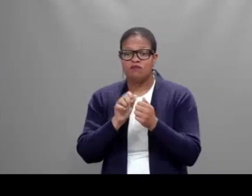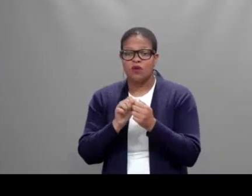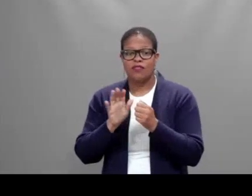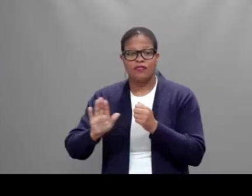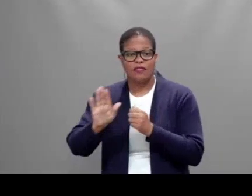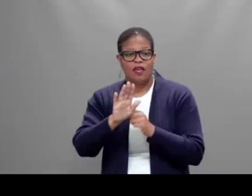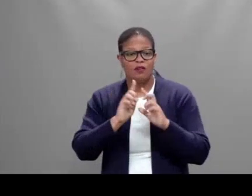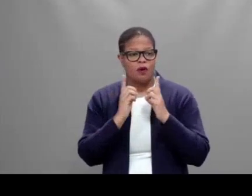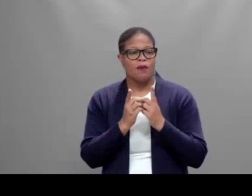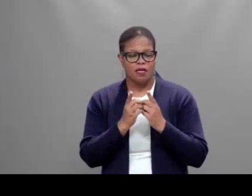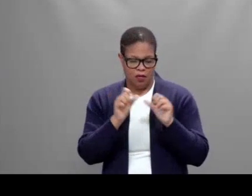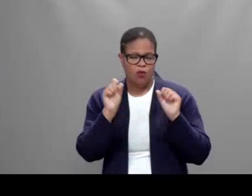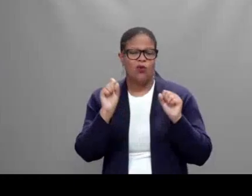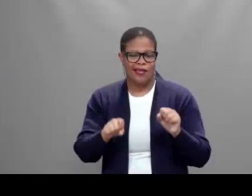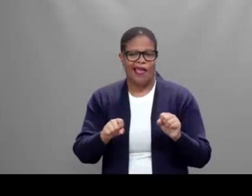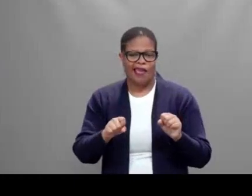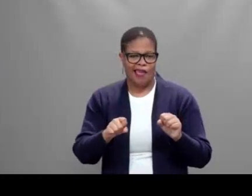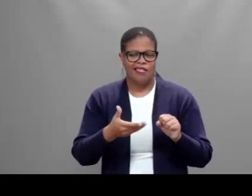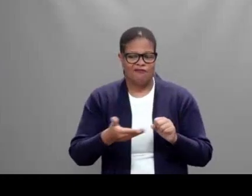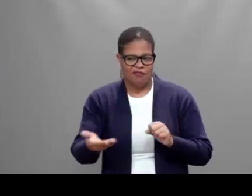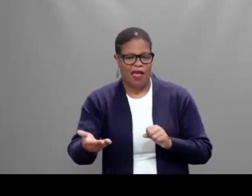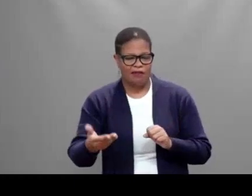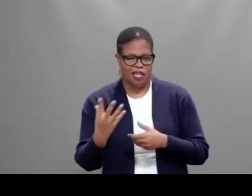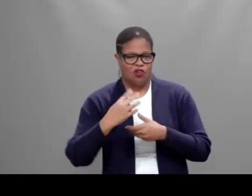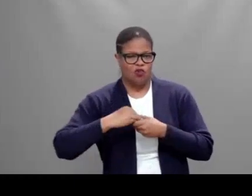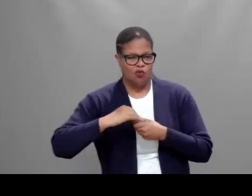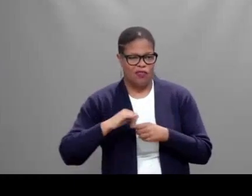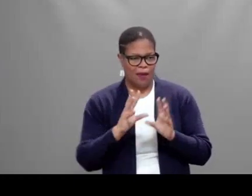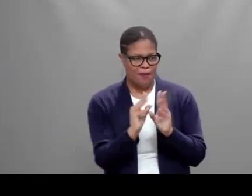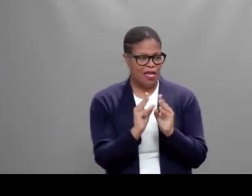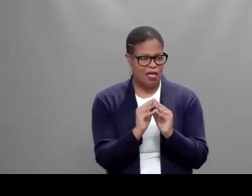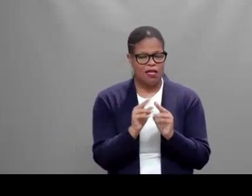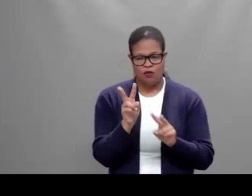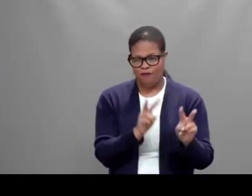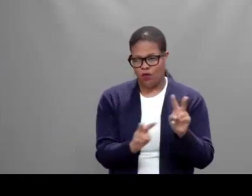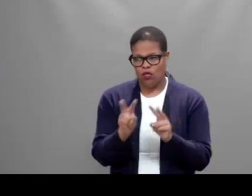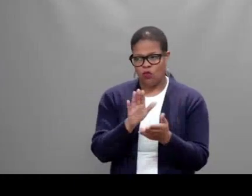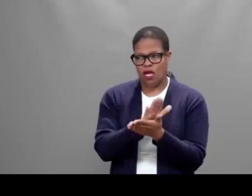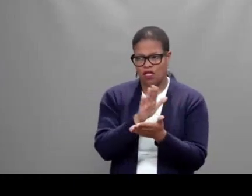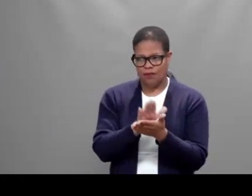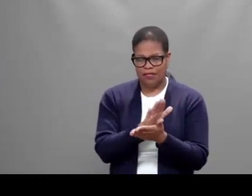departments, we could certainly include them in that meeting and reviewing those